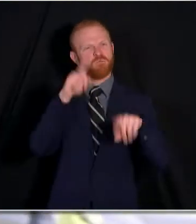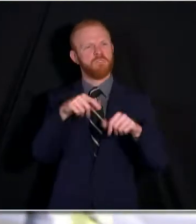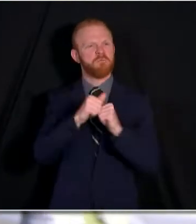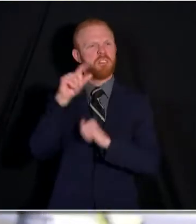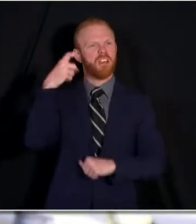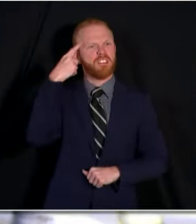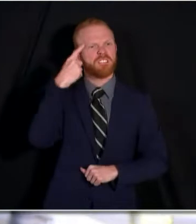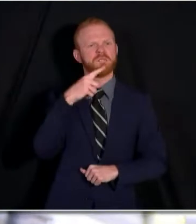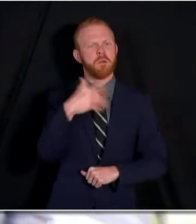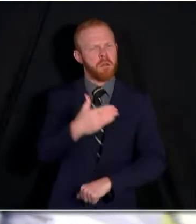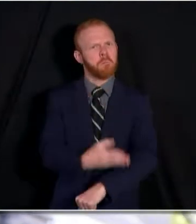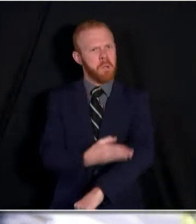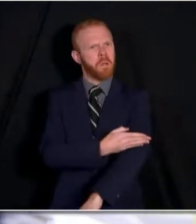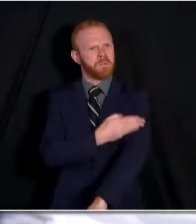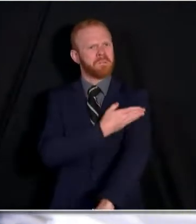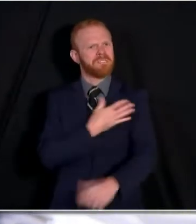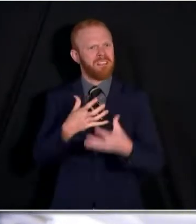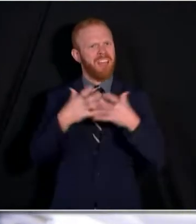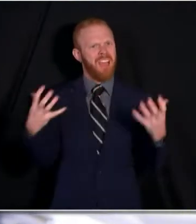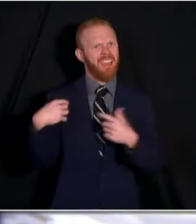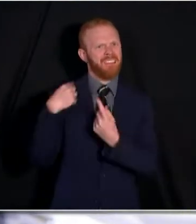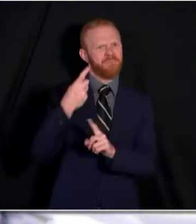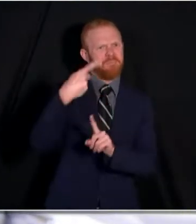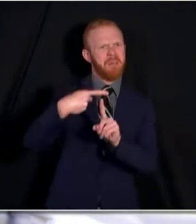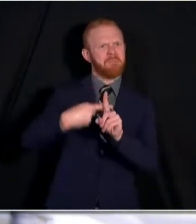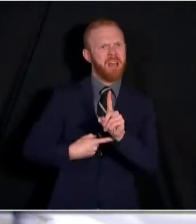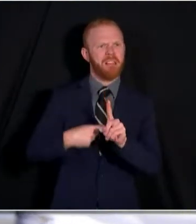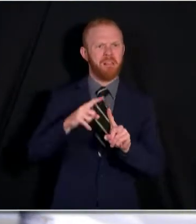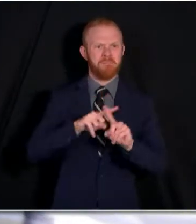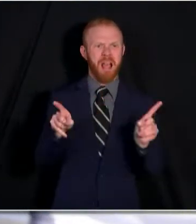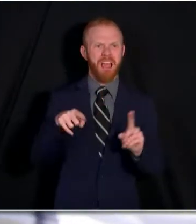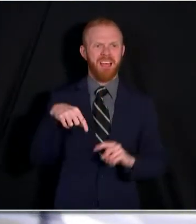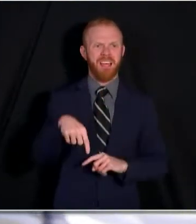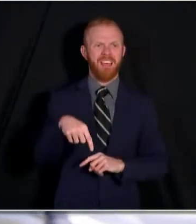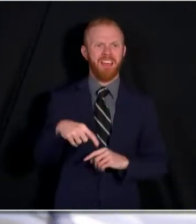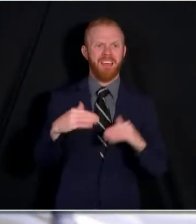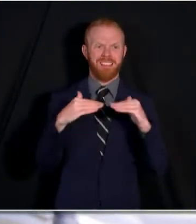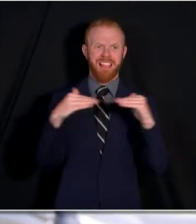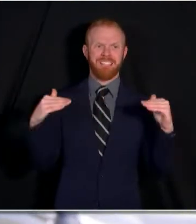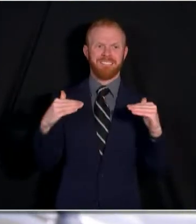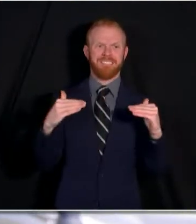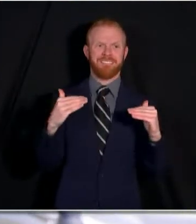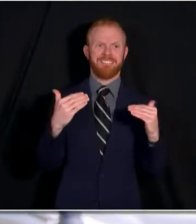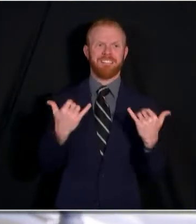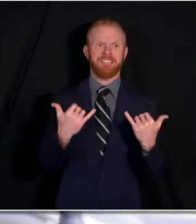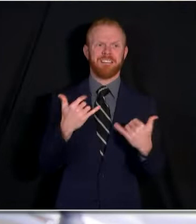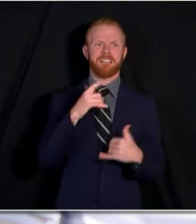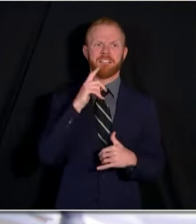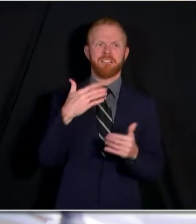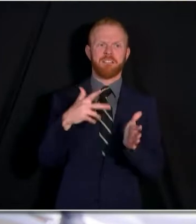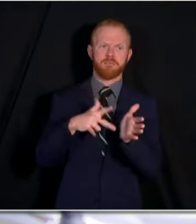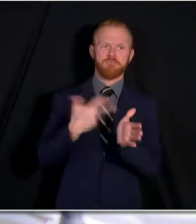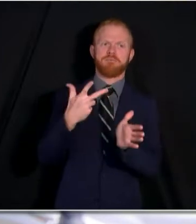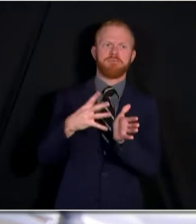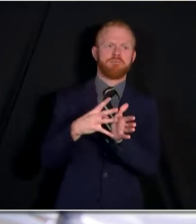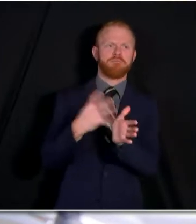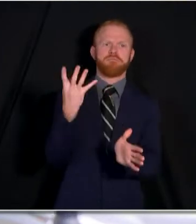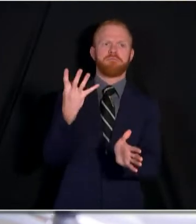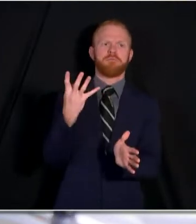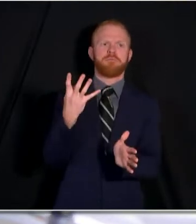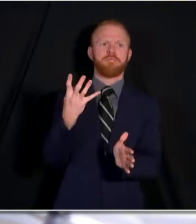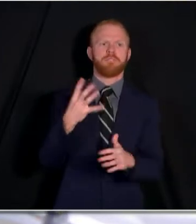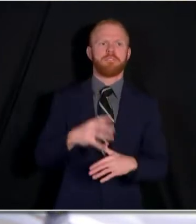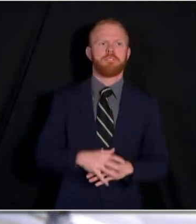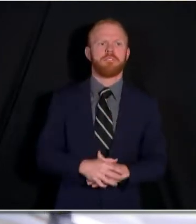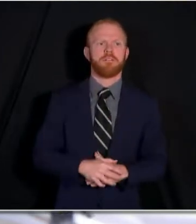was just a month ago. But even this level today in Los Angeles is triple, quadruple what it was at